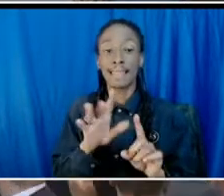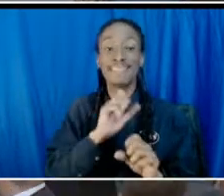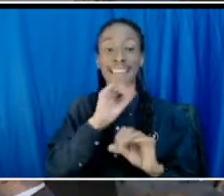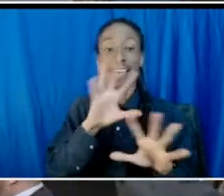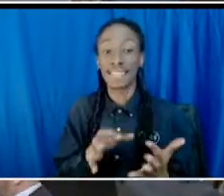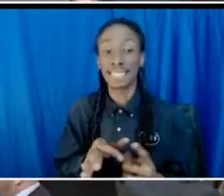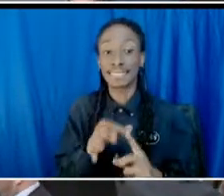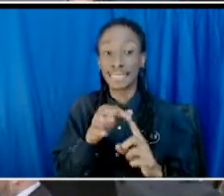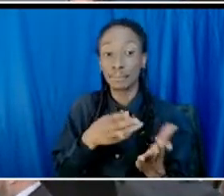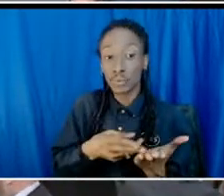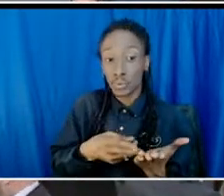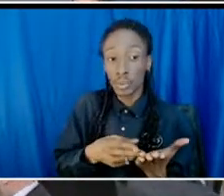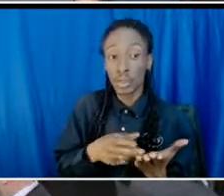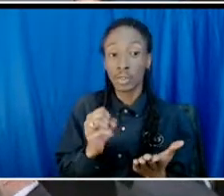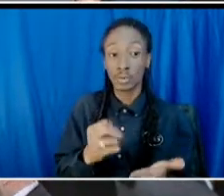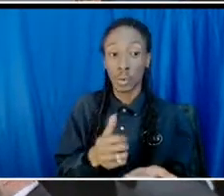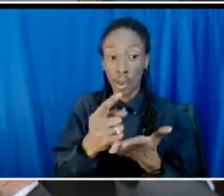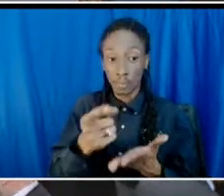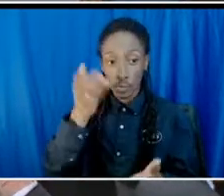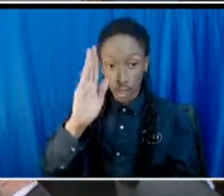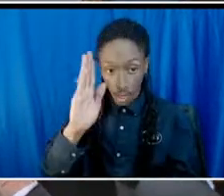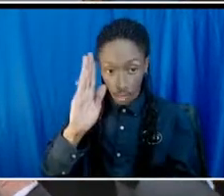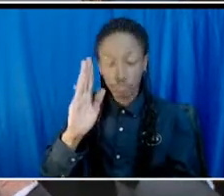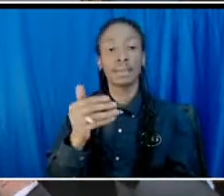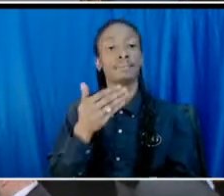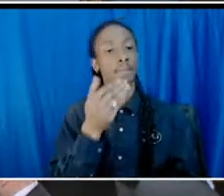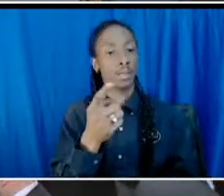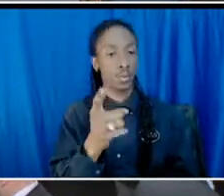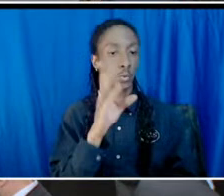Thank you. You may be seated.